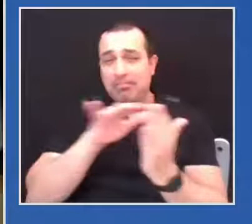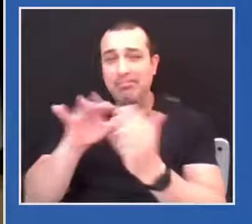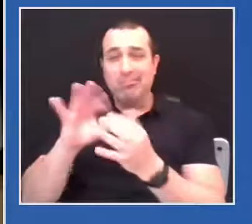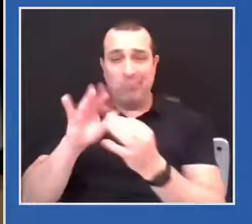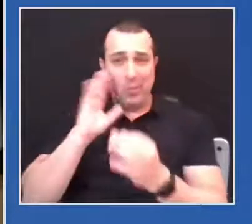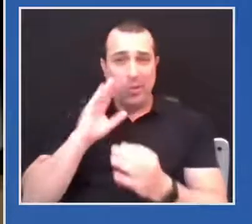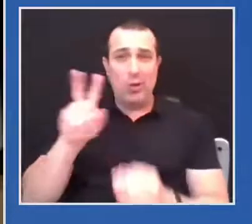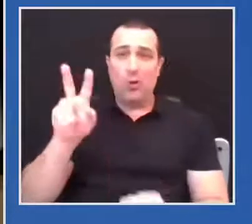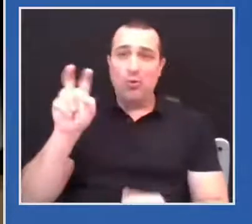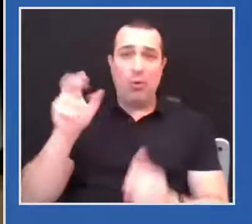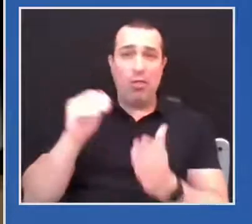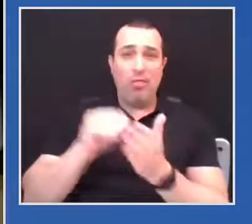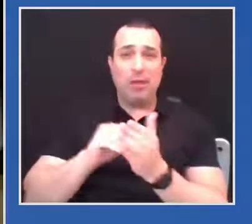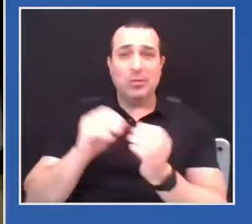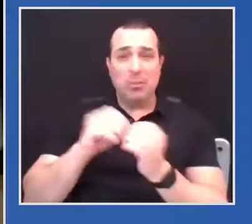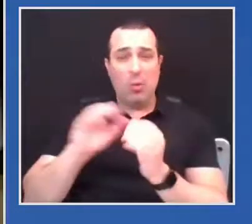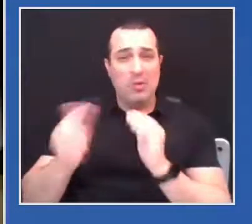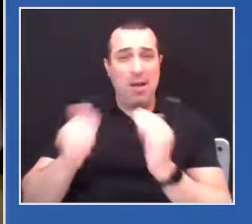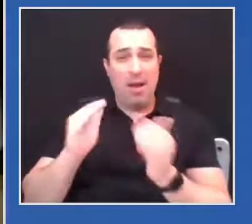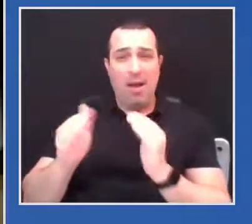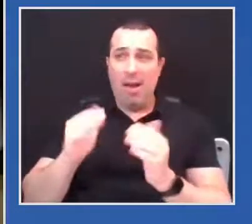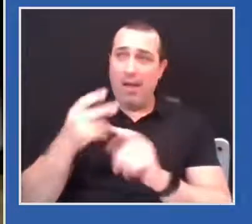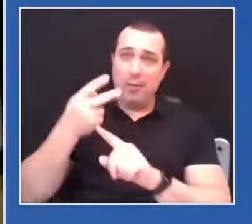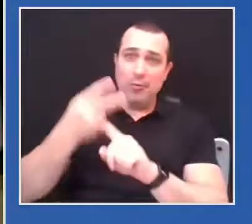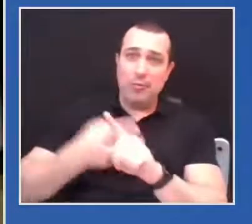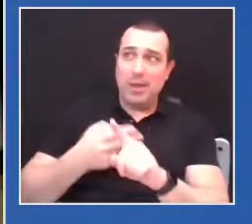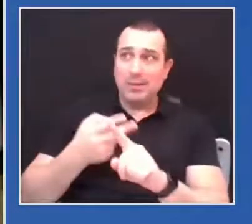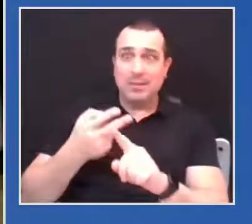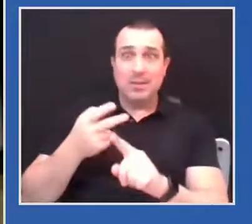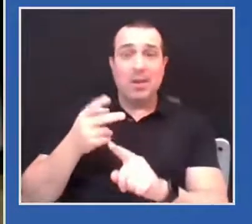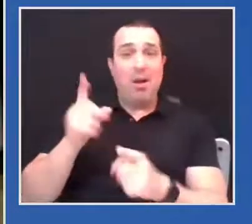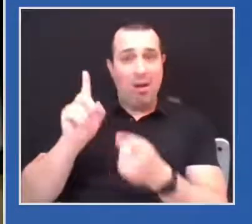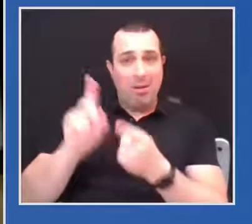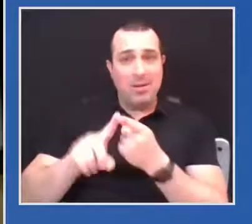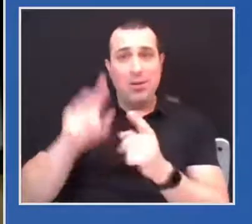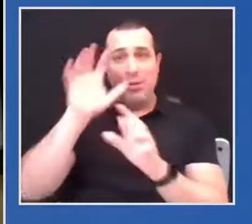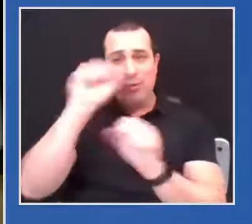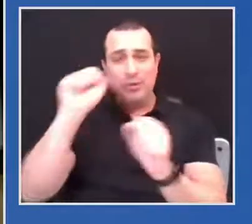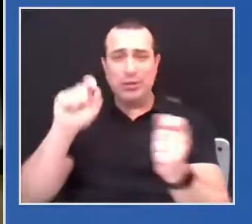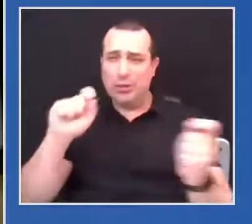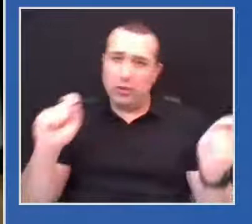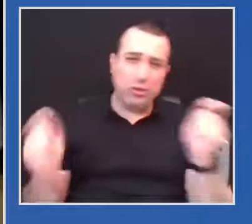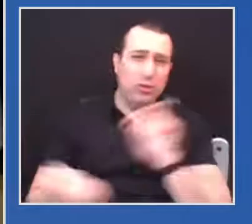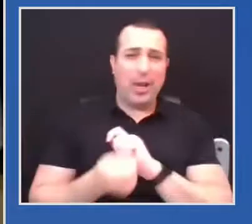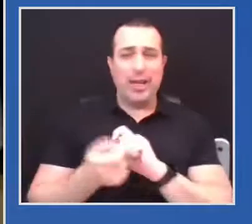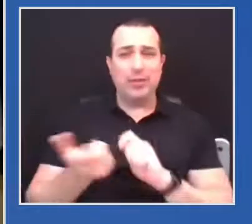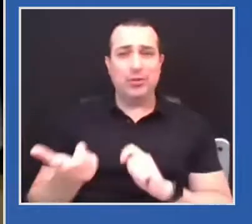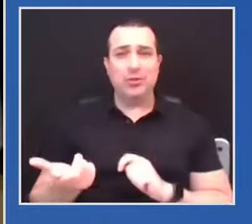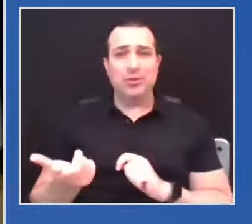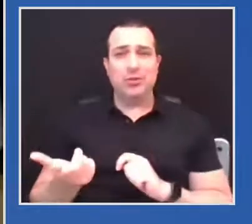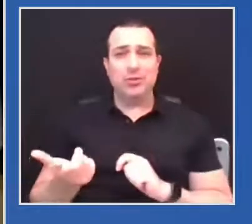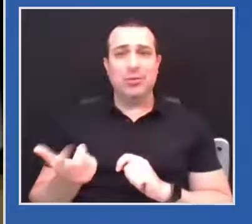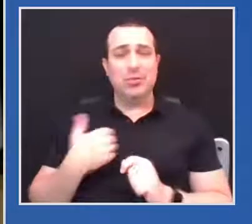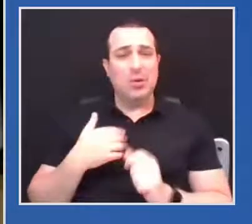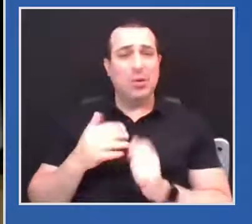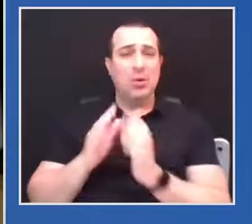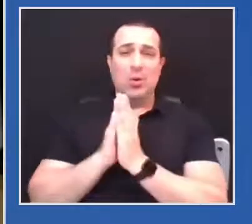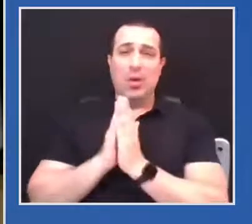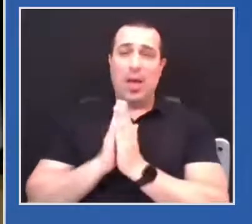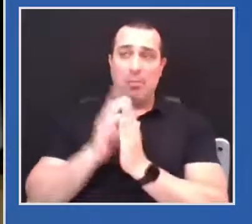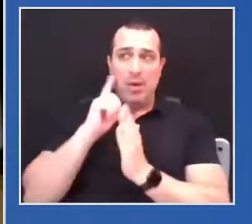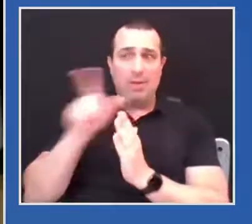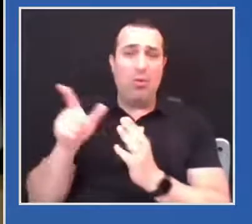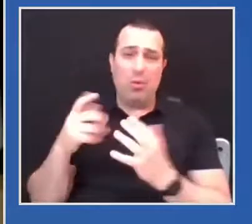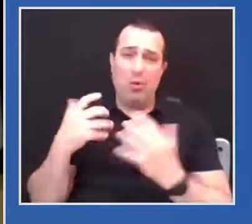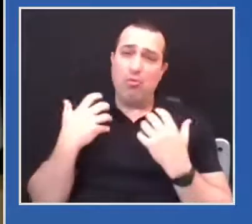in the next few months unless he fundamentally changed course. You know, I prayed for his recovery when he got COVID.